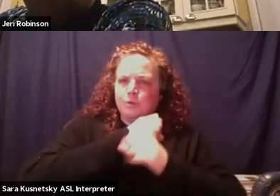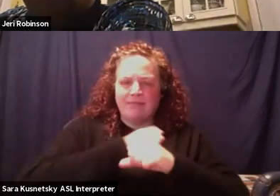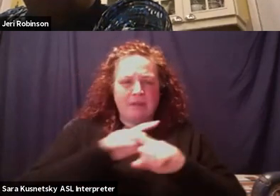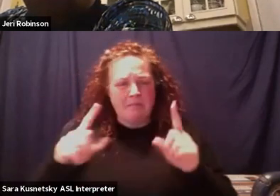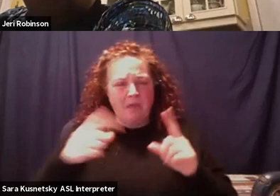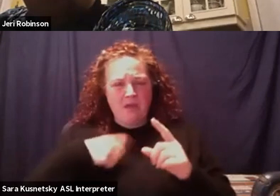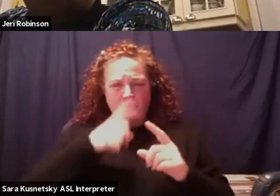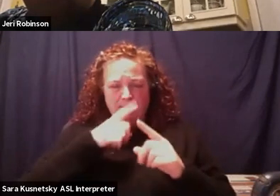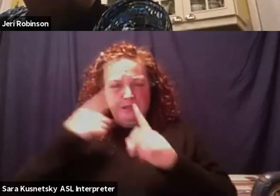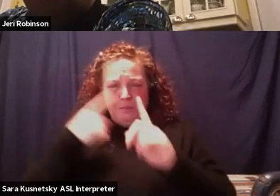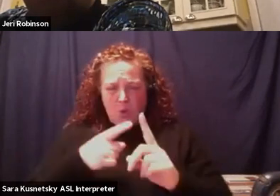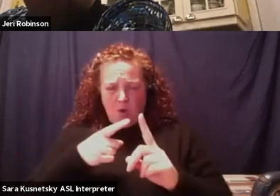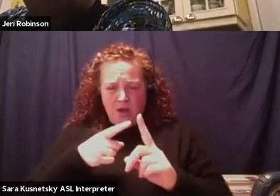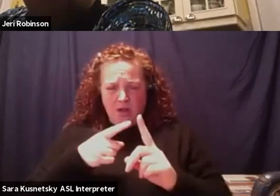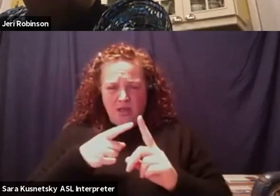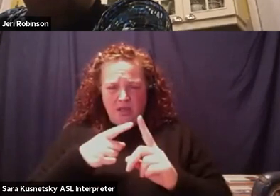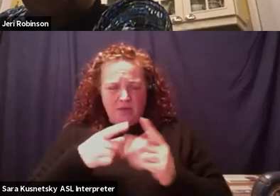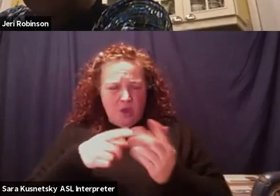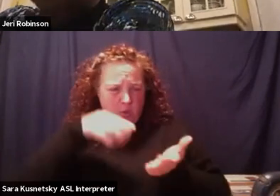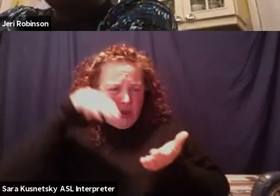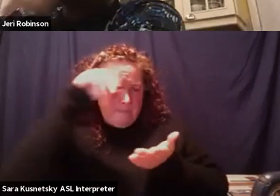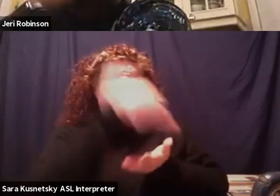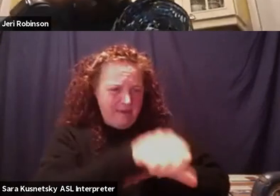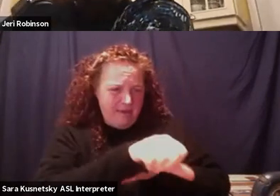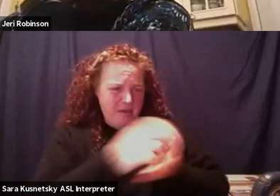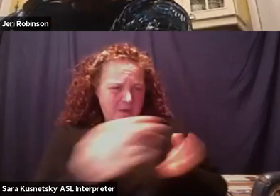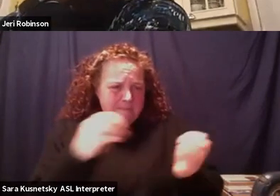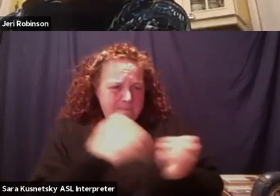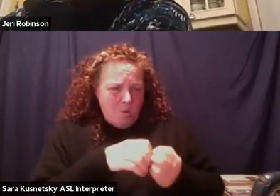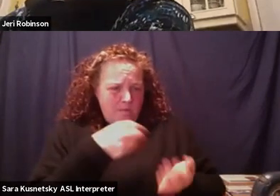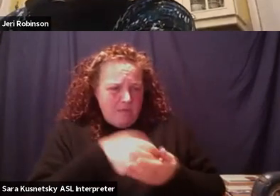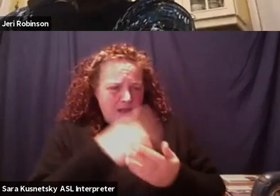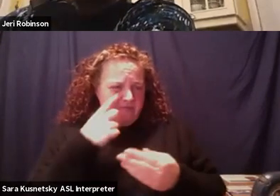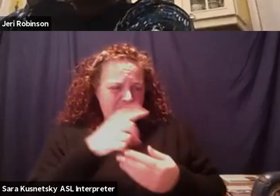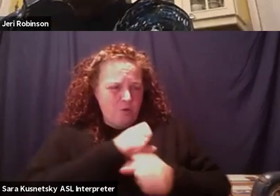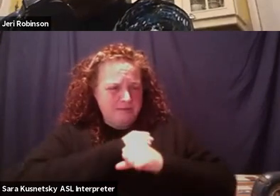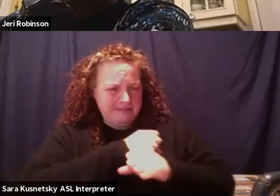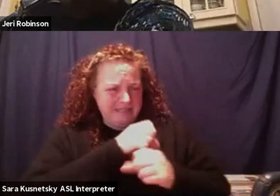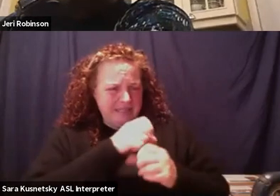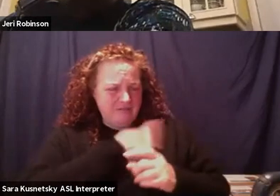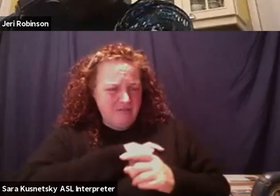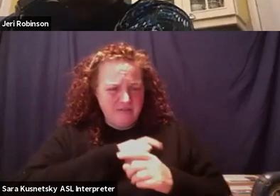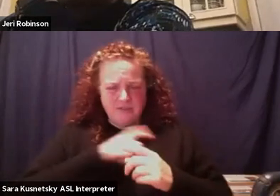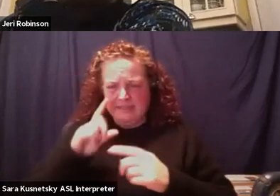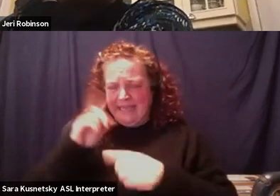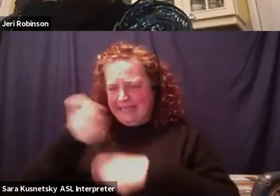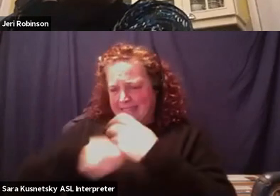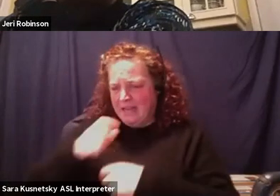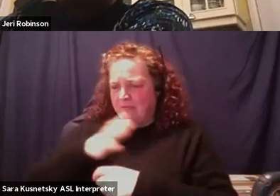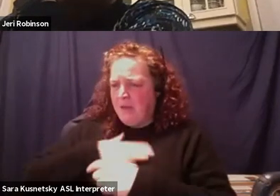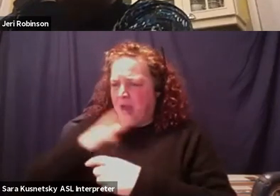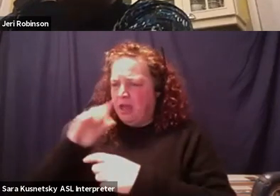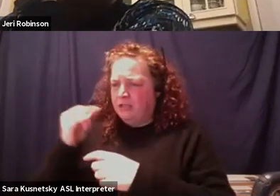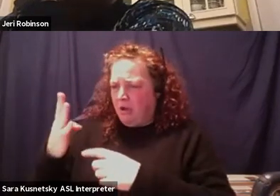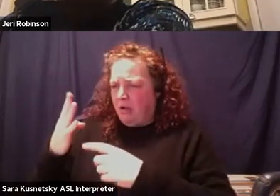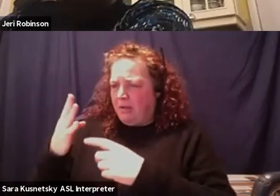times more on the school safety officers and eliminating a position like mine, it just makes me question where we're headed. So I'm looking